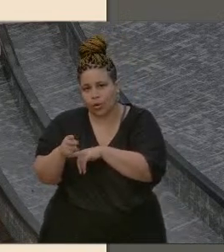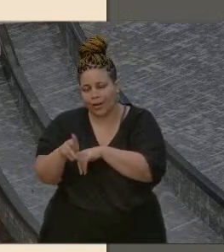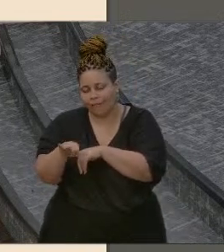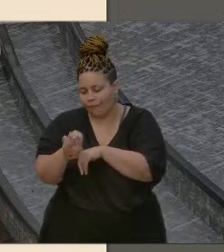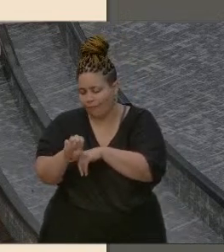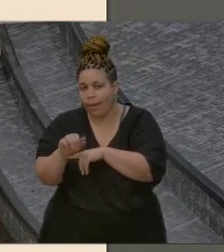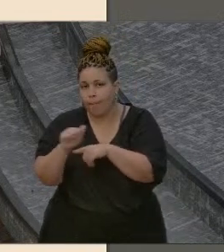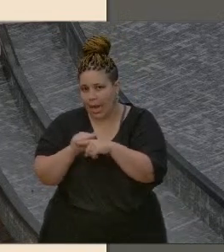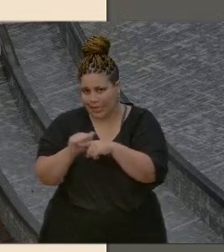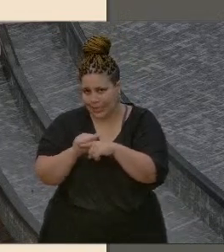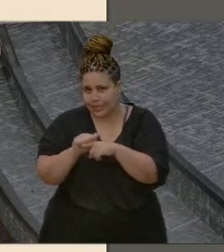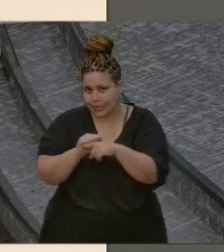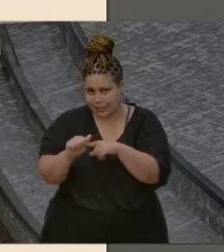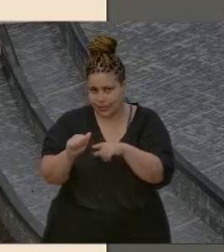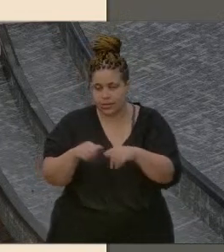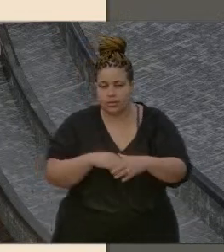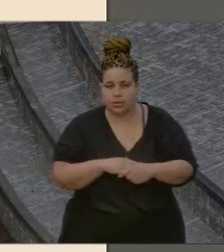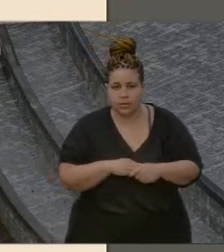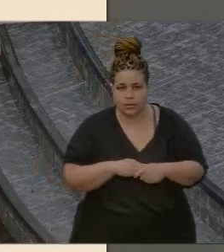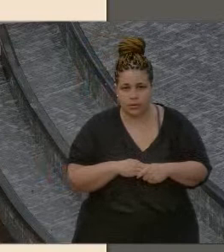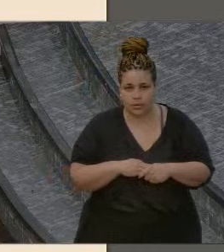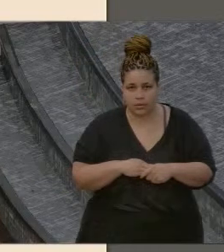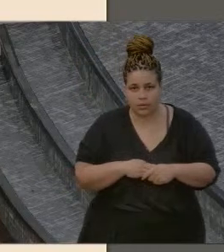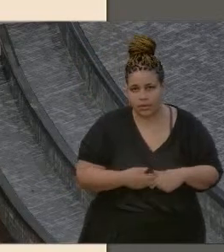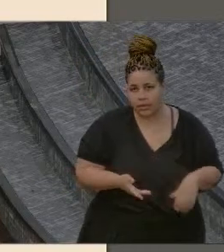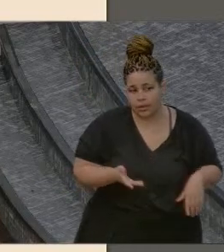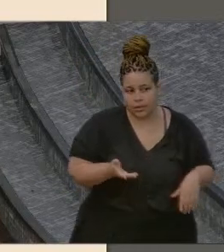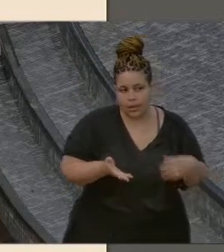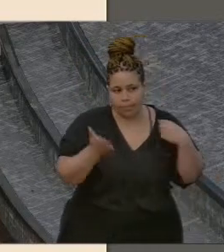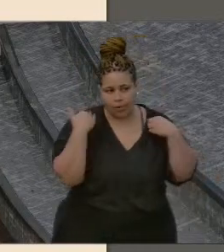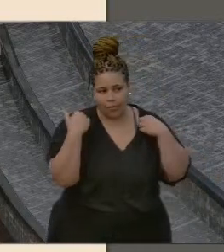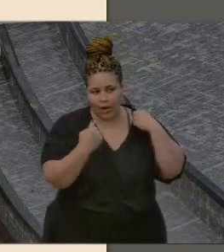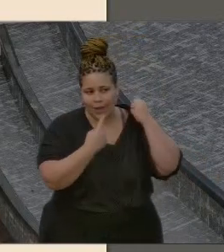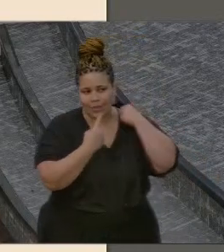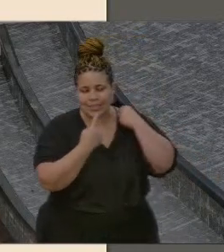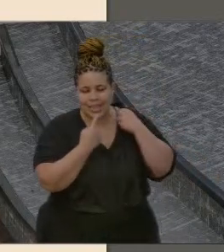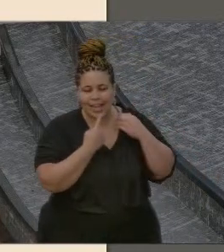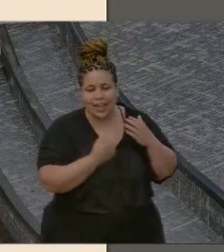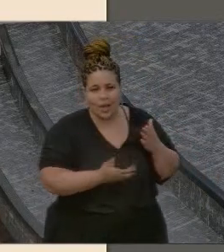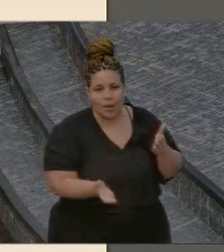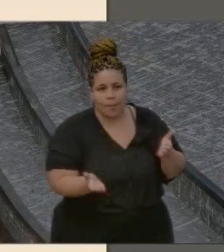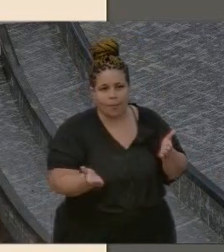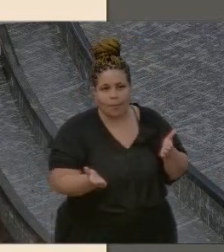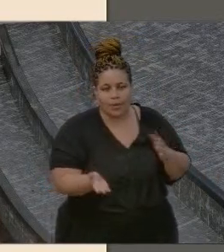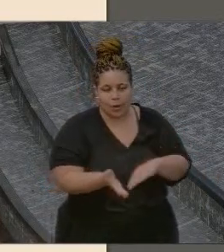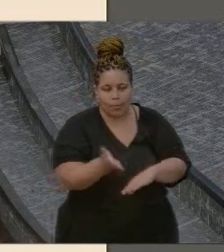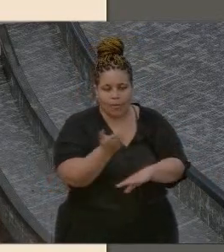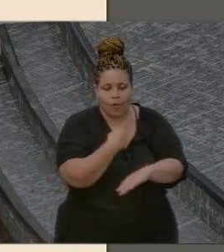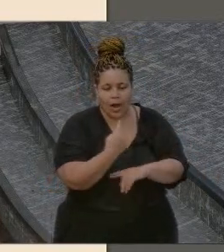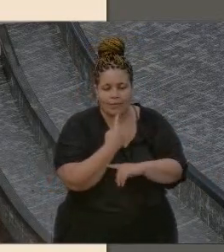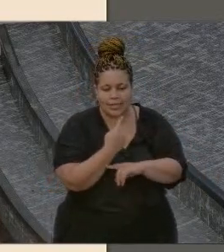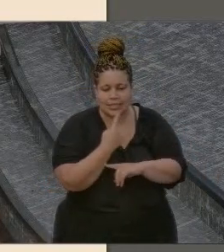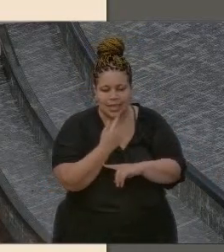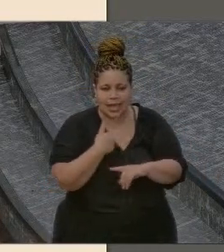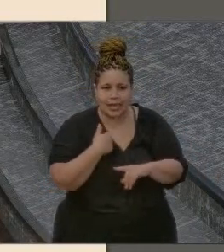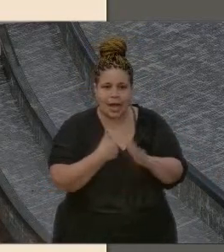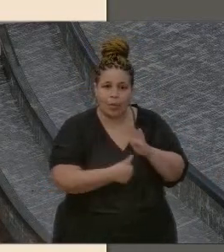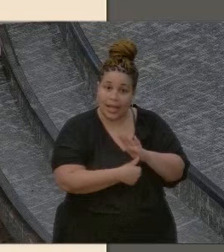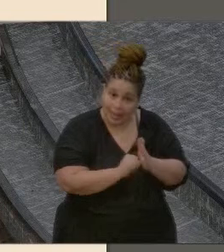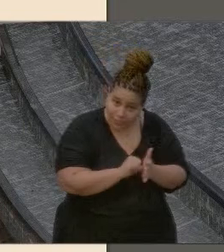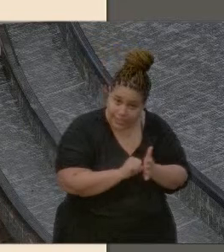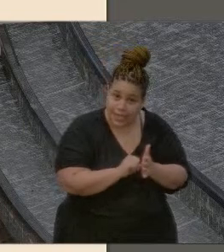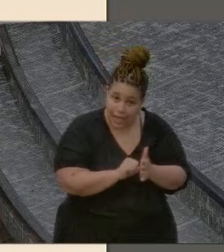I have called for before, and I will reiterate the call for investment in support personnel.